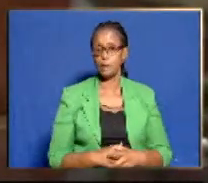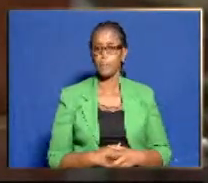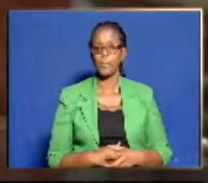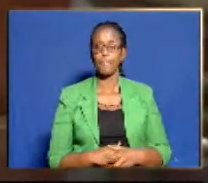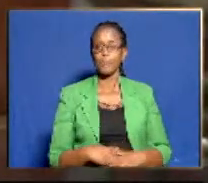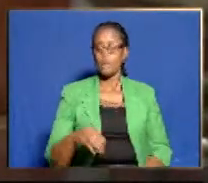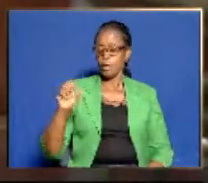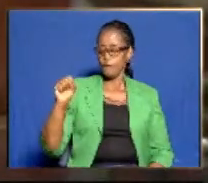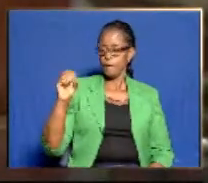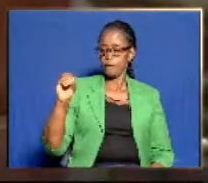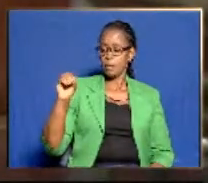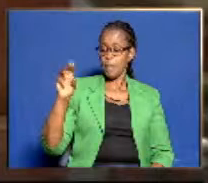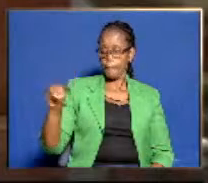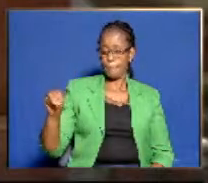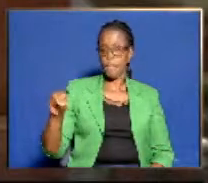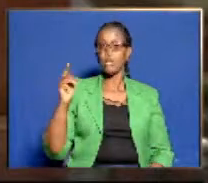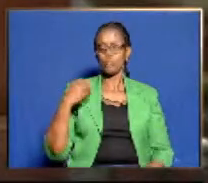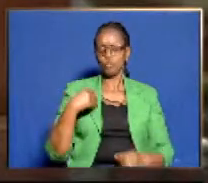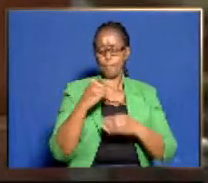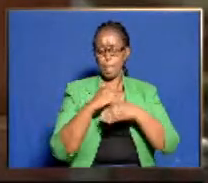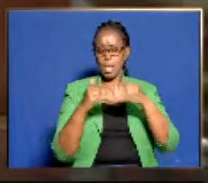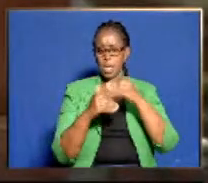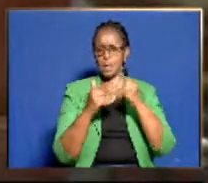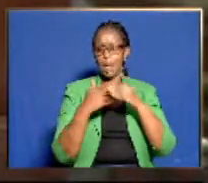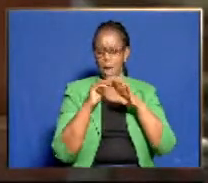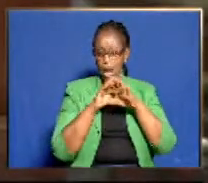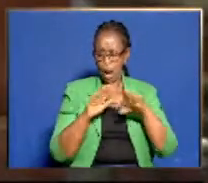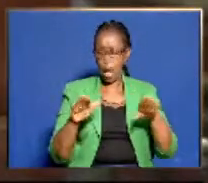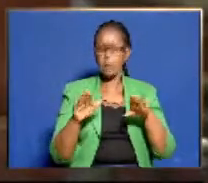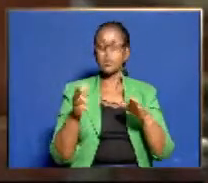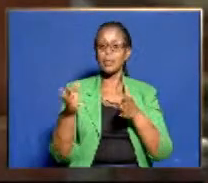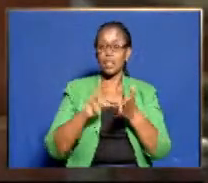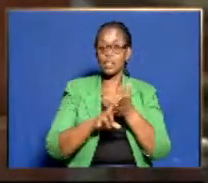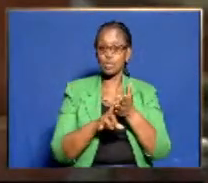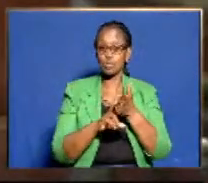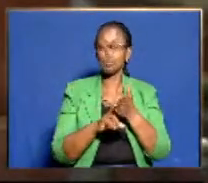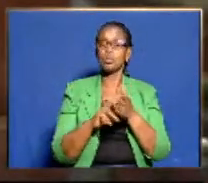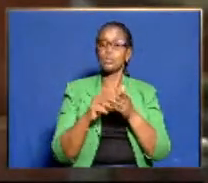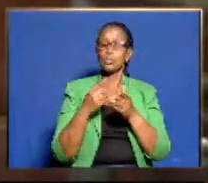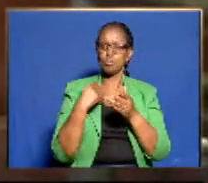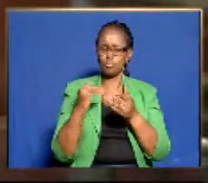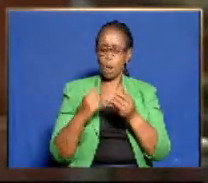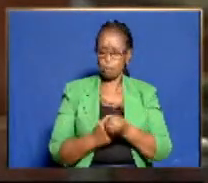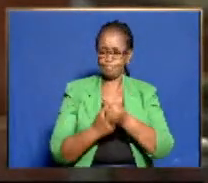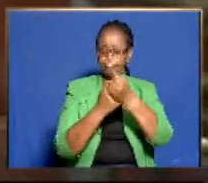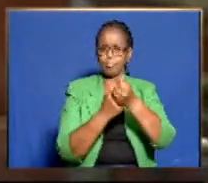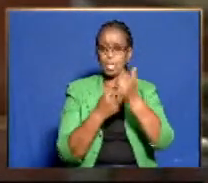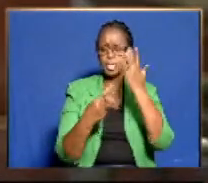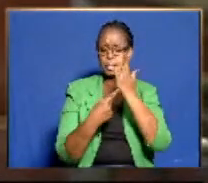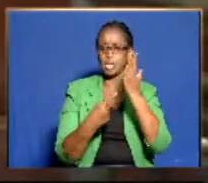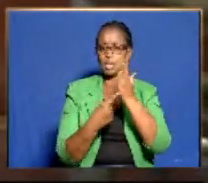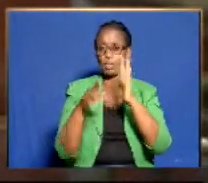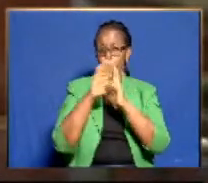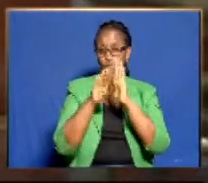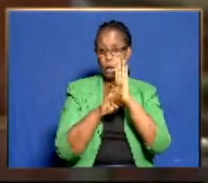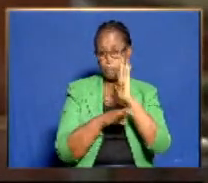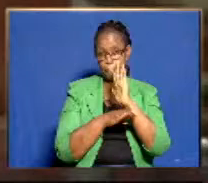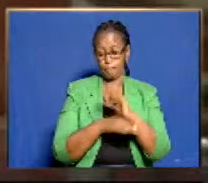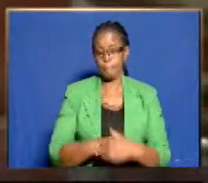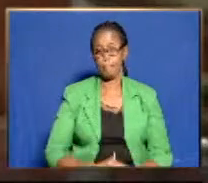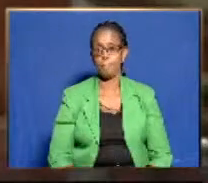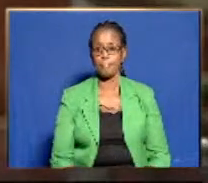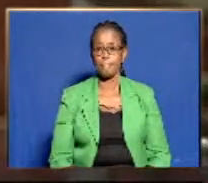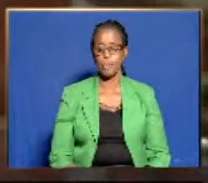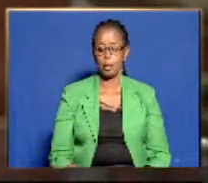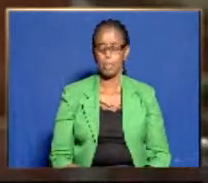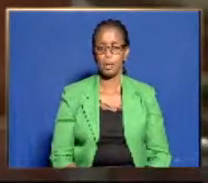to go to construction of land registries in order to be able to boost the digitalization program. Mr.